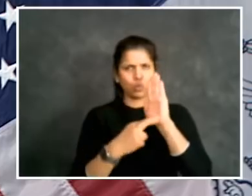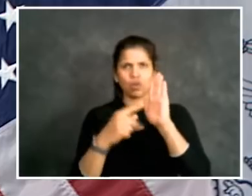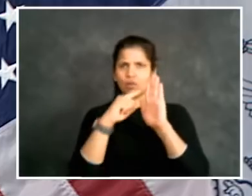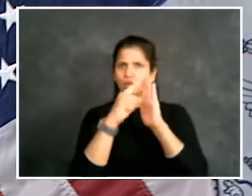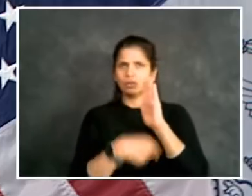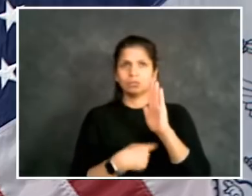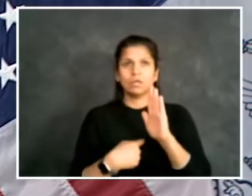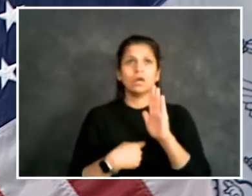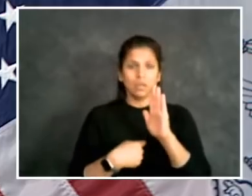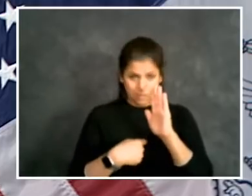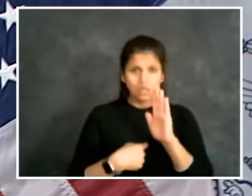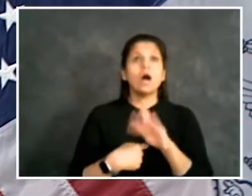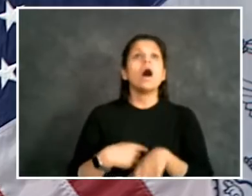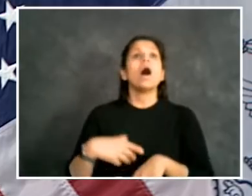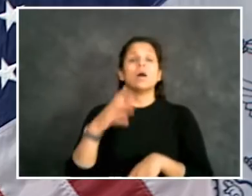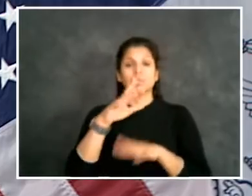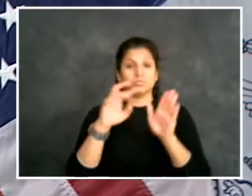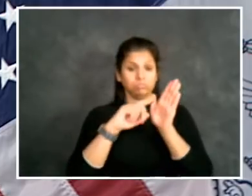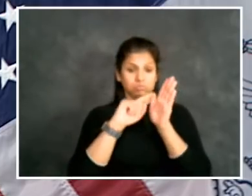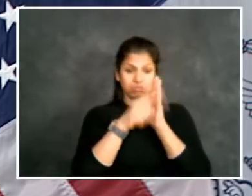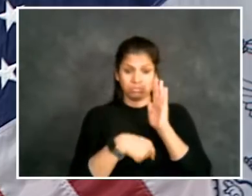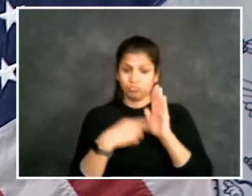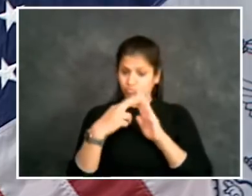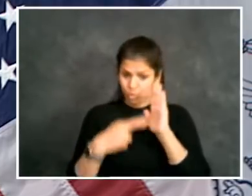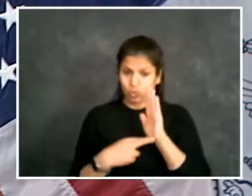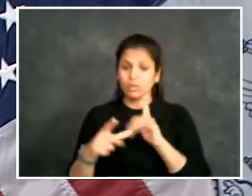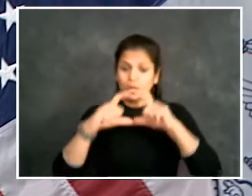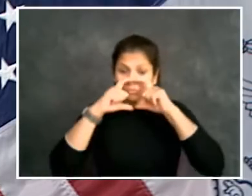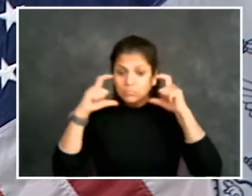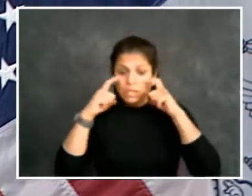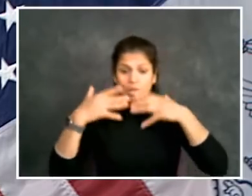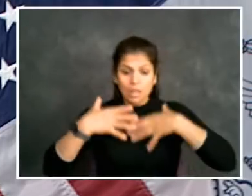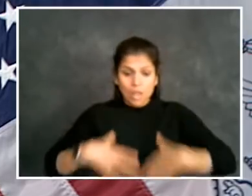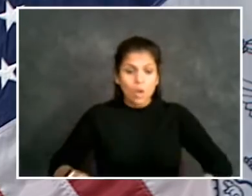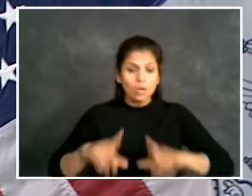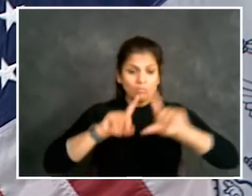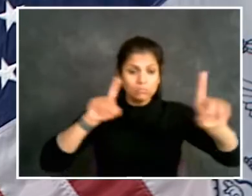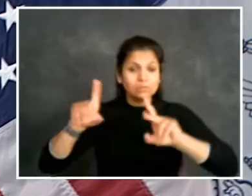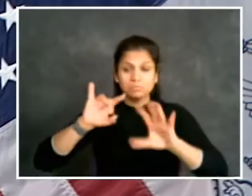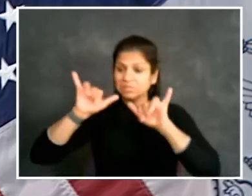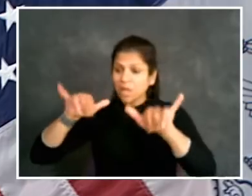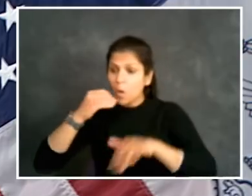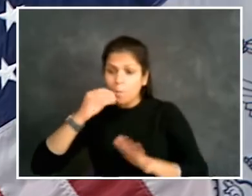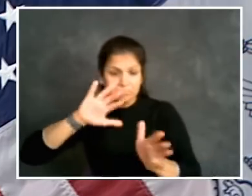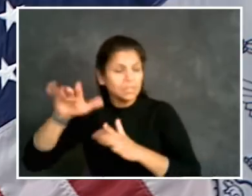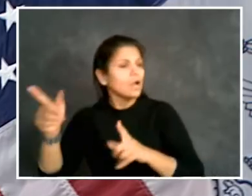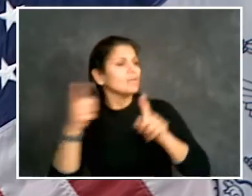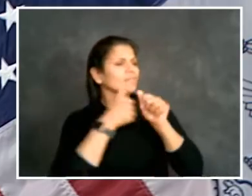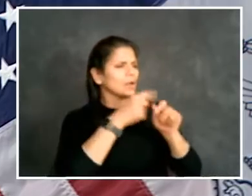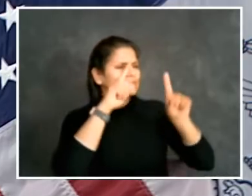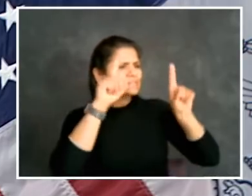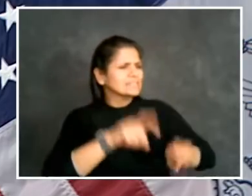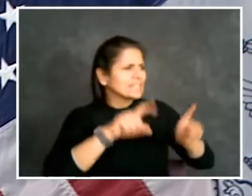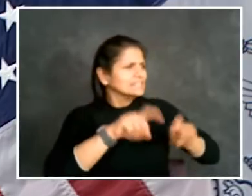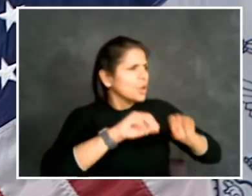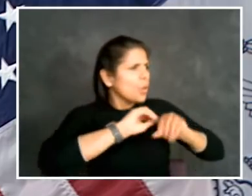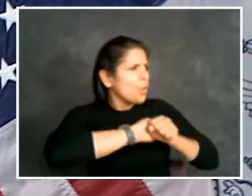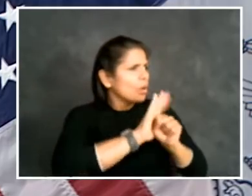go out there and change the dynamics on the ground with a much greater amount of testing, and then the tracing of the contacts and the isolation,